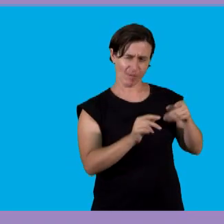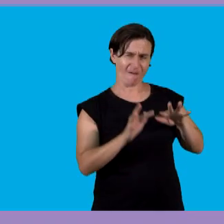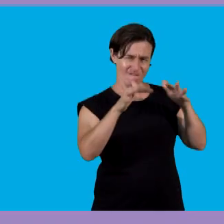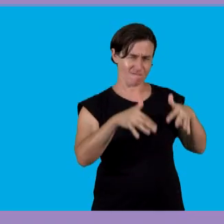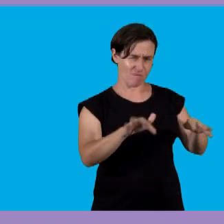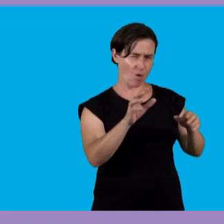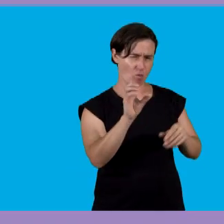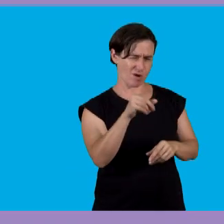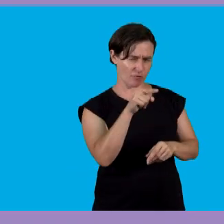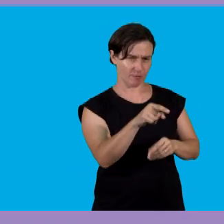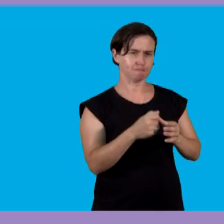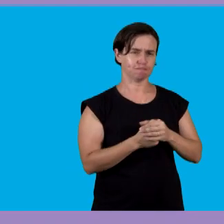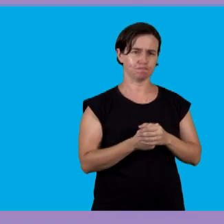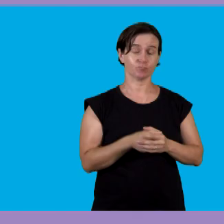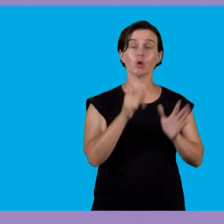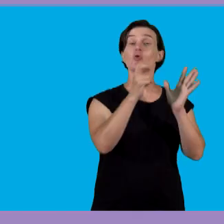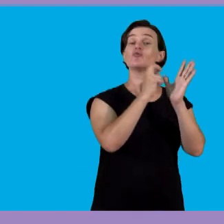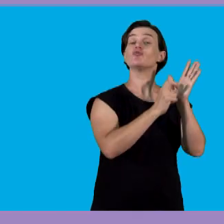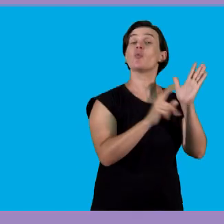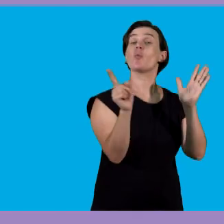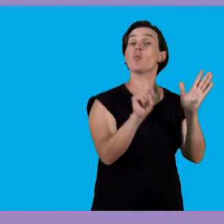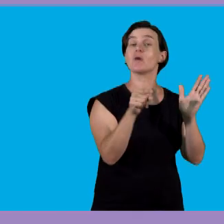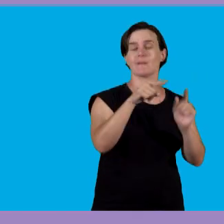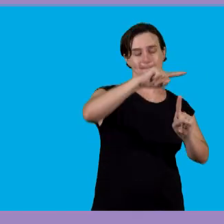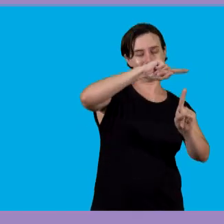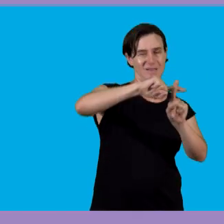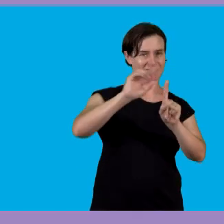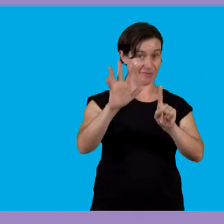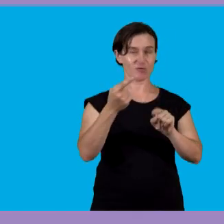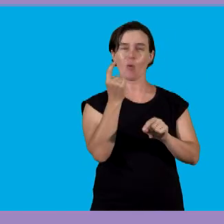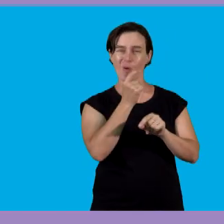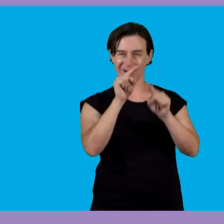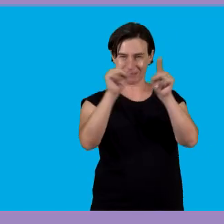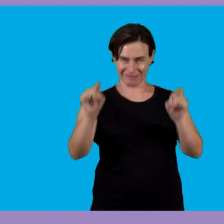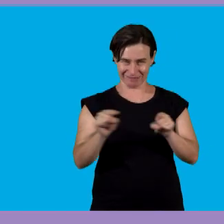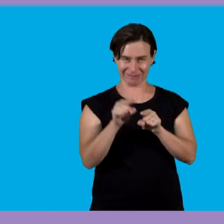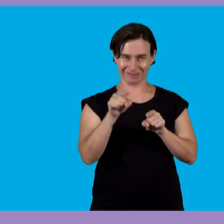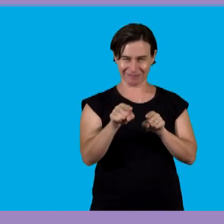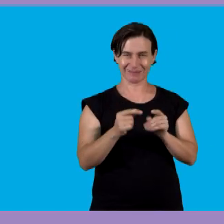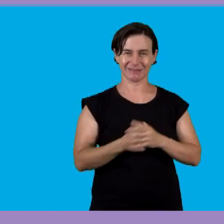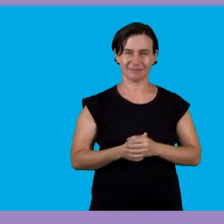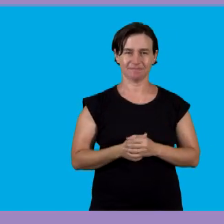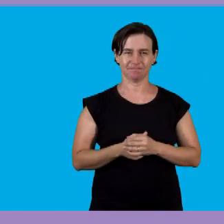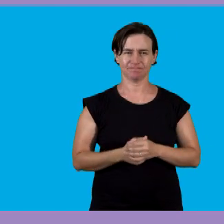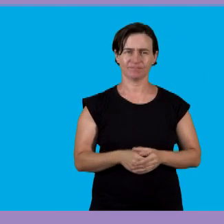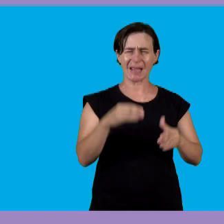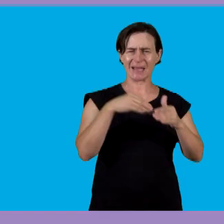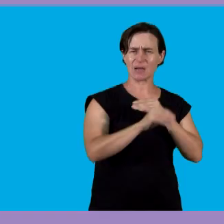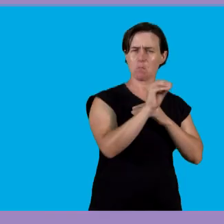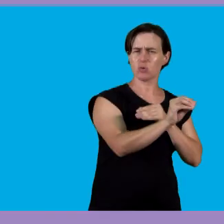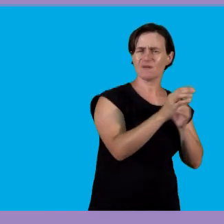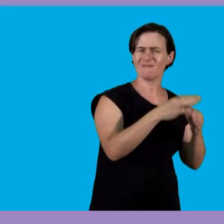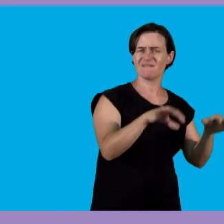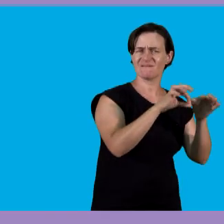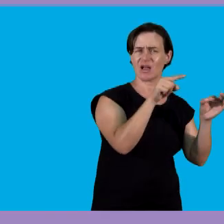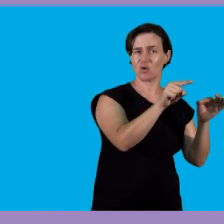here. So we can see there that the rule is to add 5. And when we're looking at our input values, we